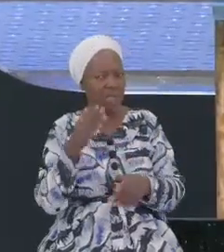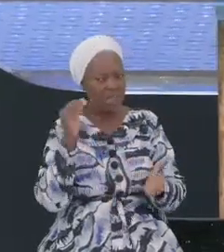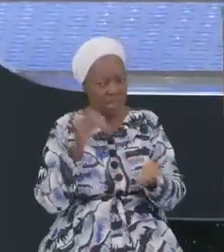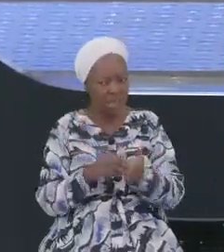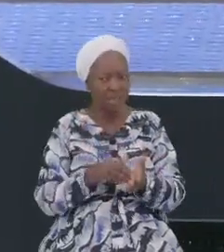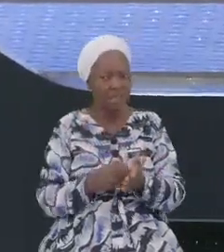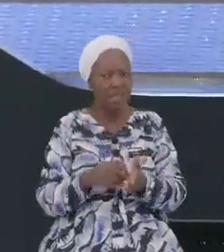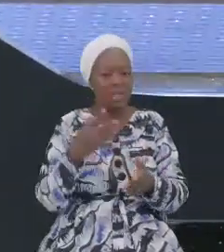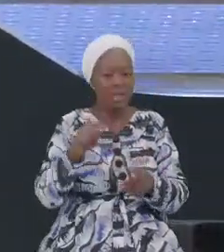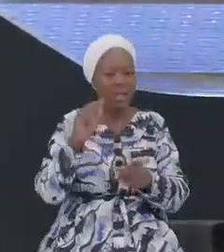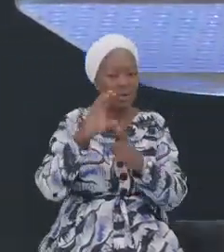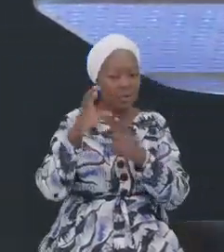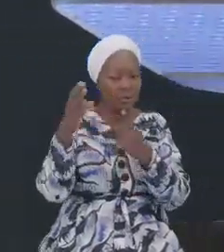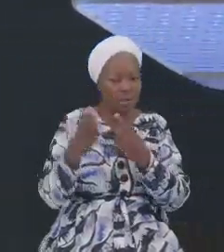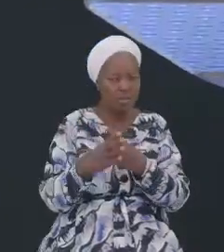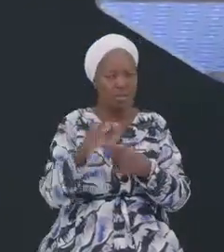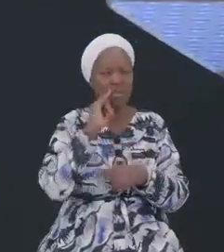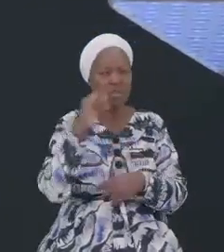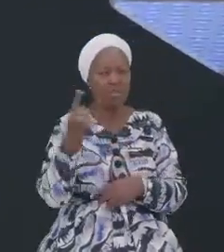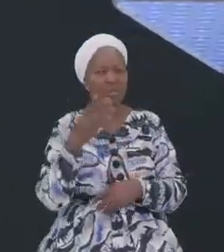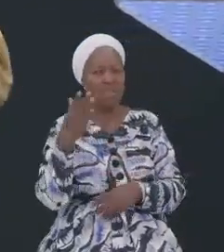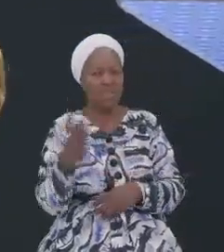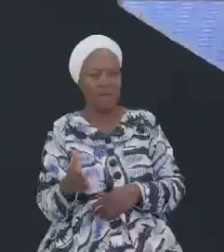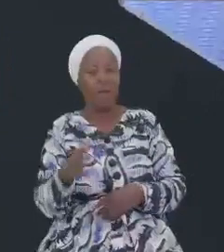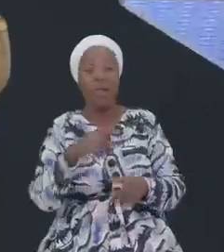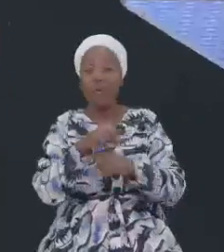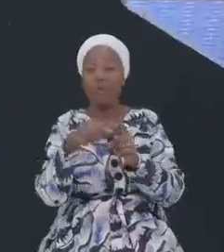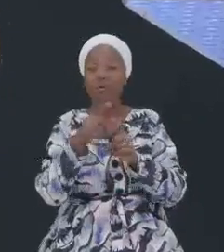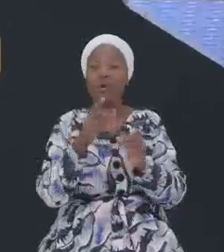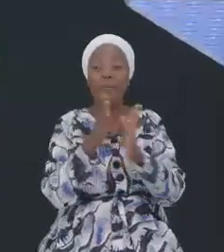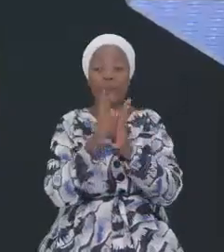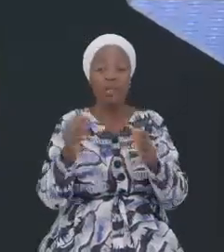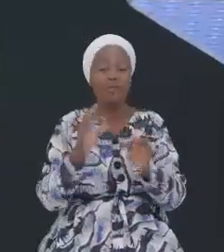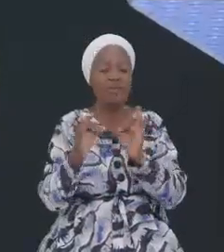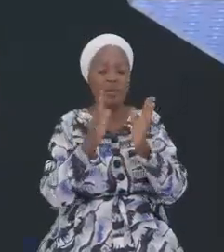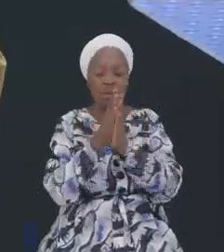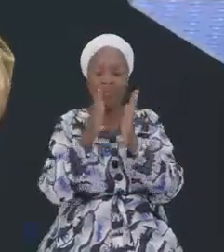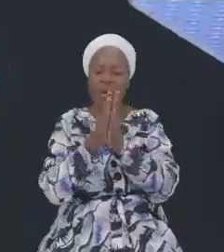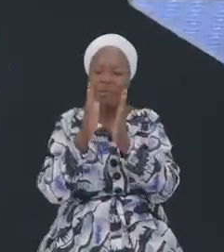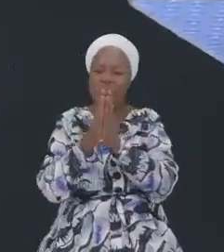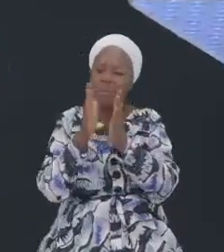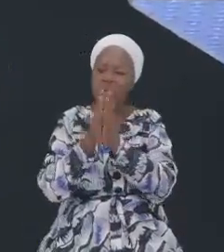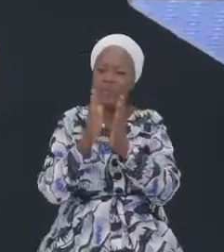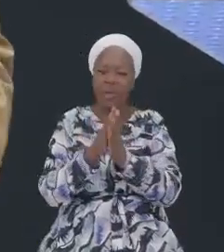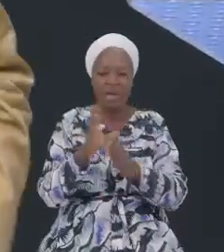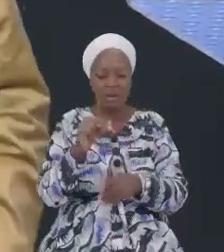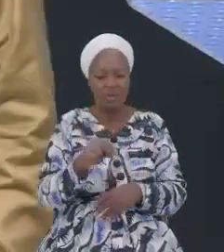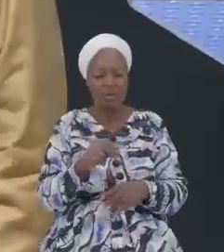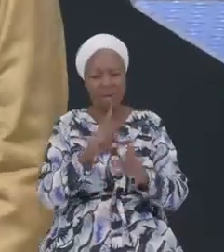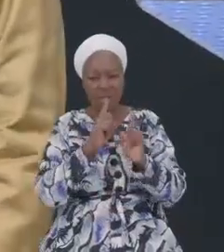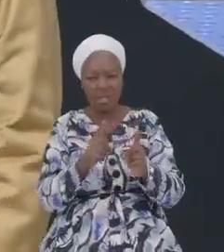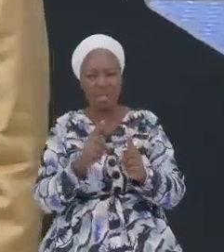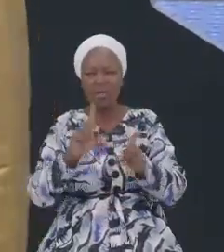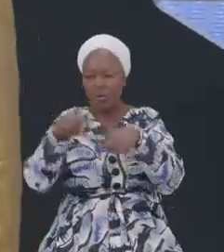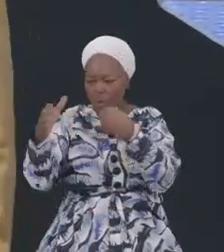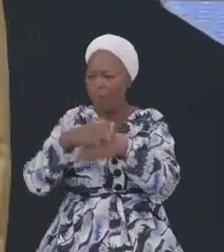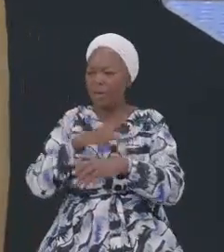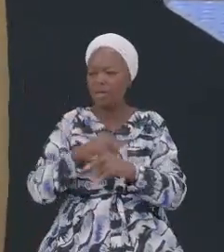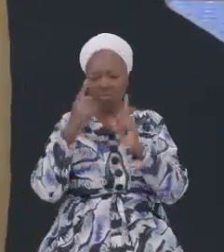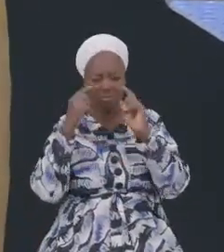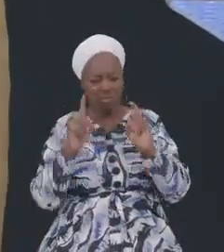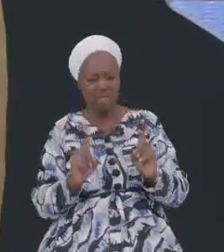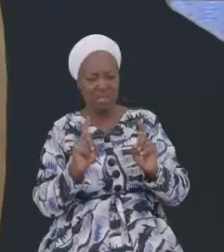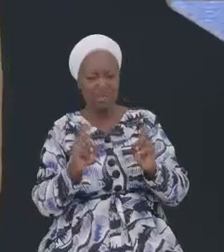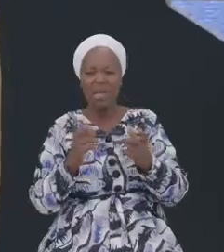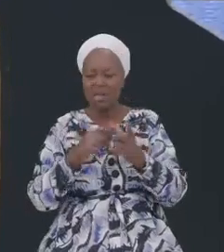The condition is always there. When you are praying, if you have prayed and prayed and prayed and there's no answer, go back and check up. Am